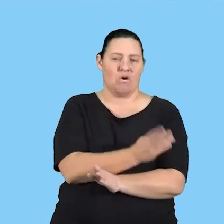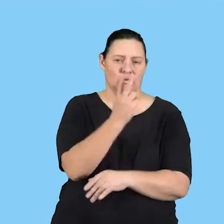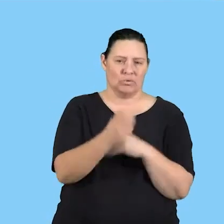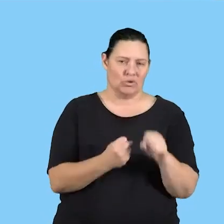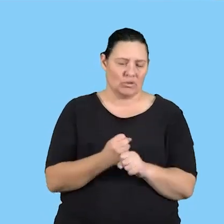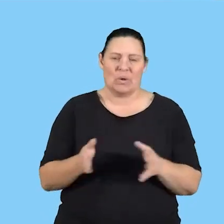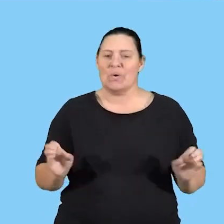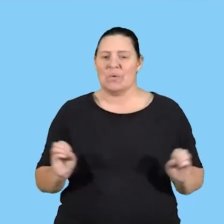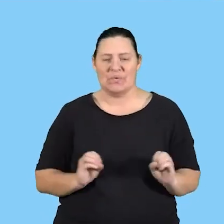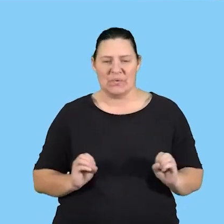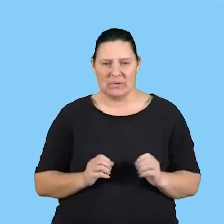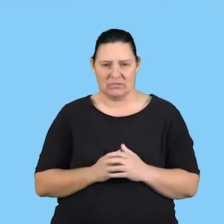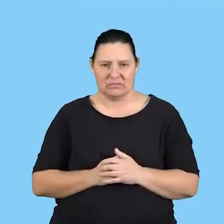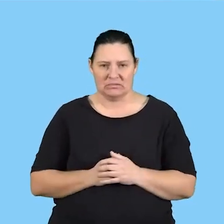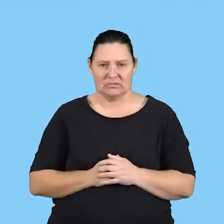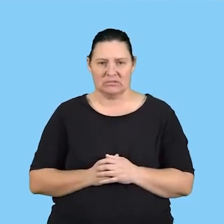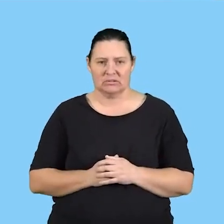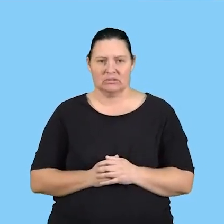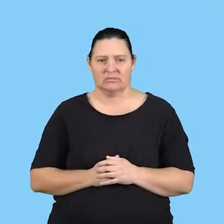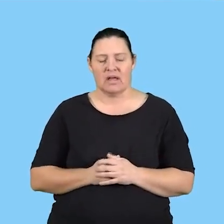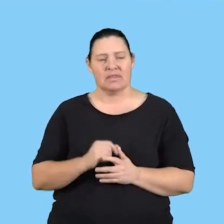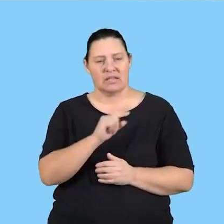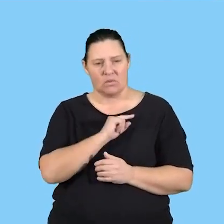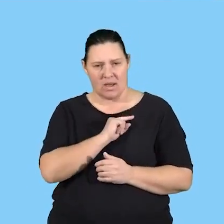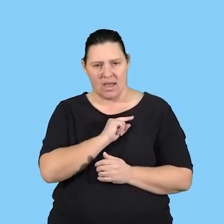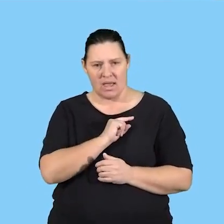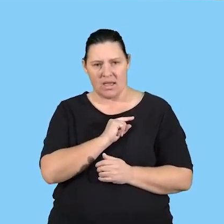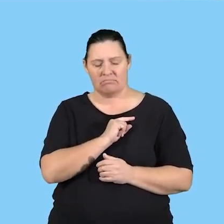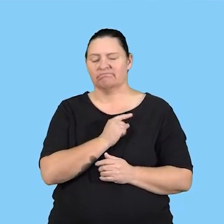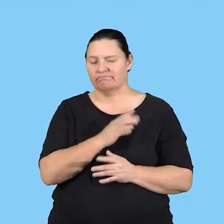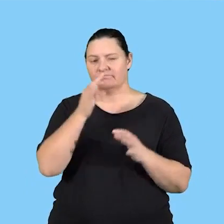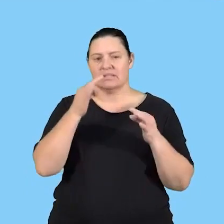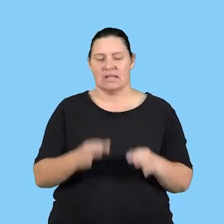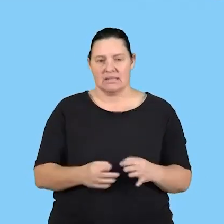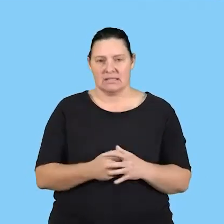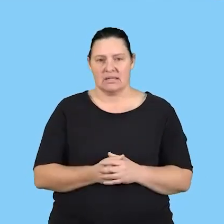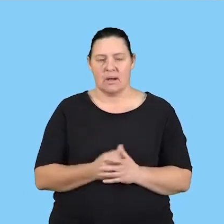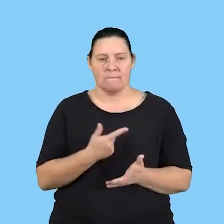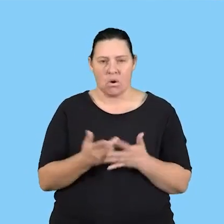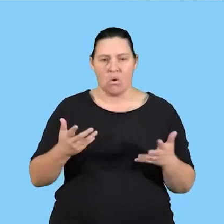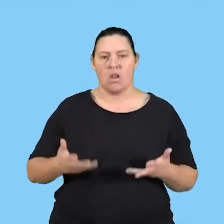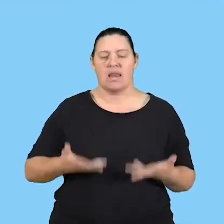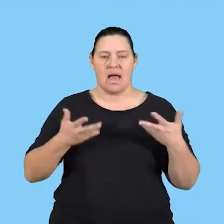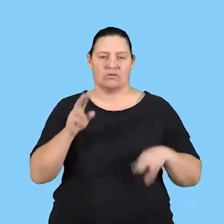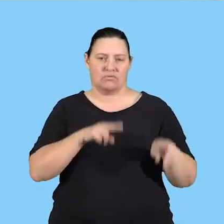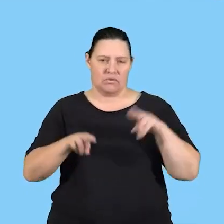years. So that is why the sector decided on a light